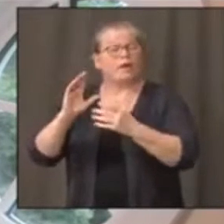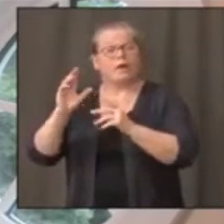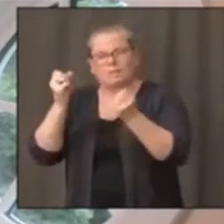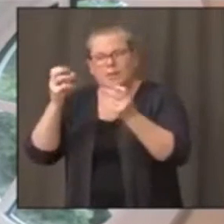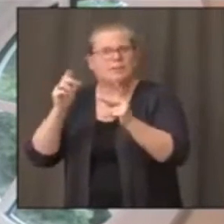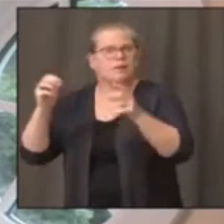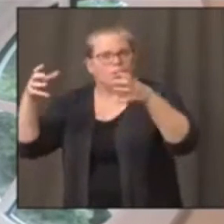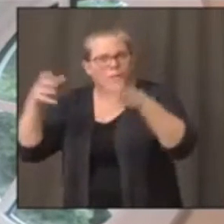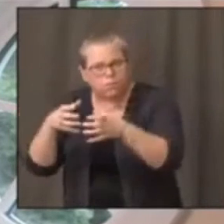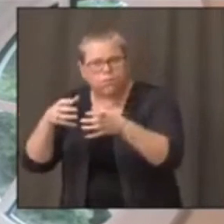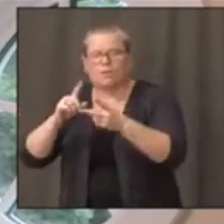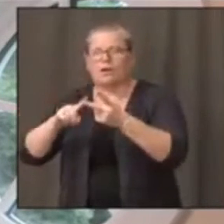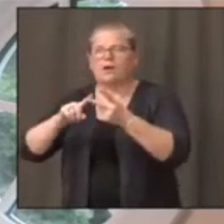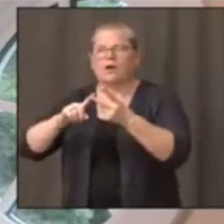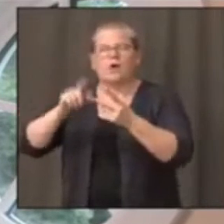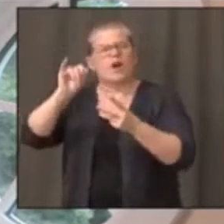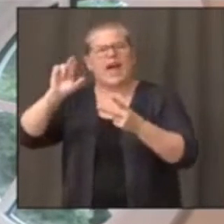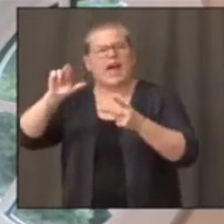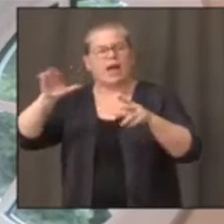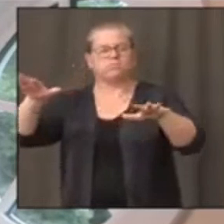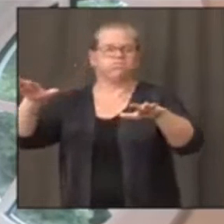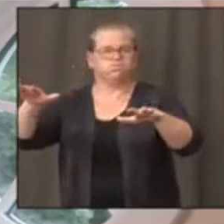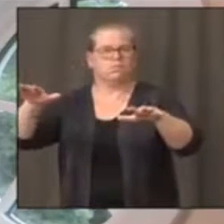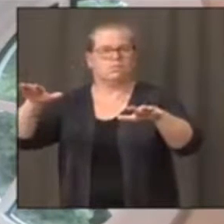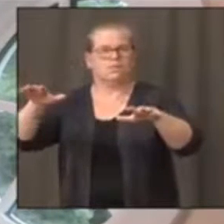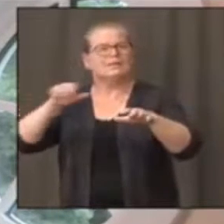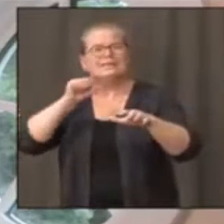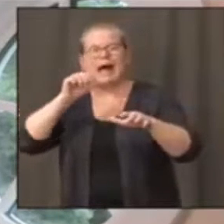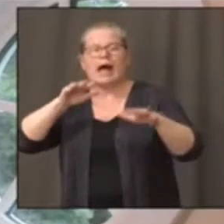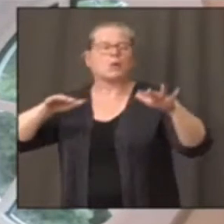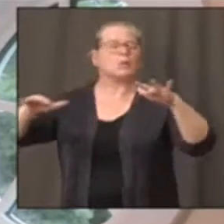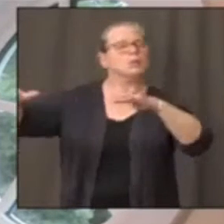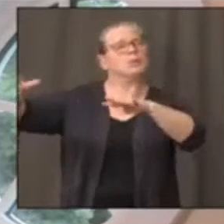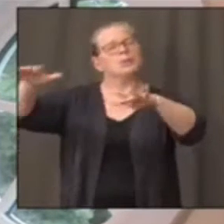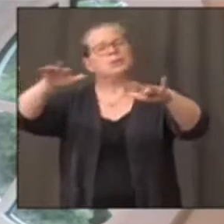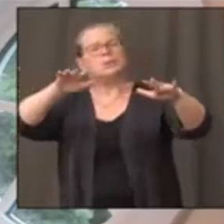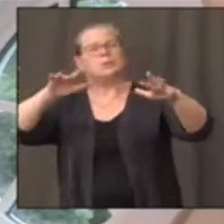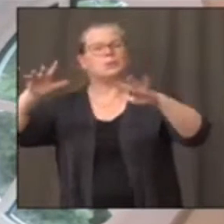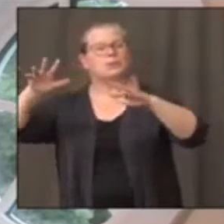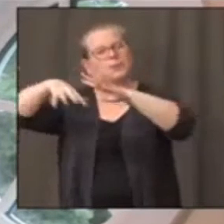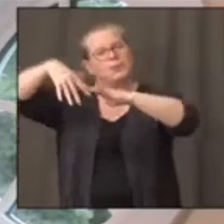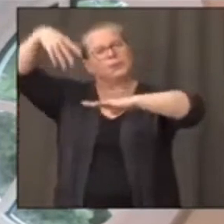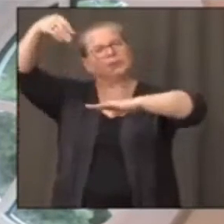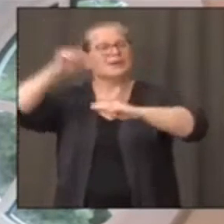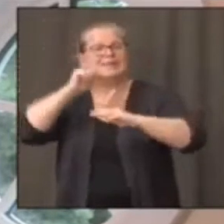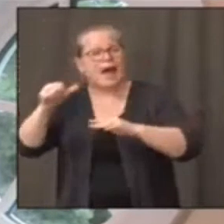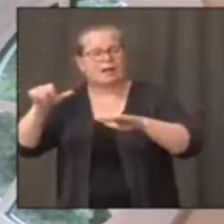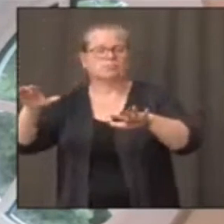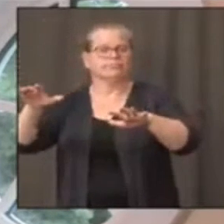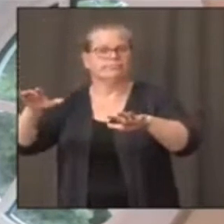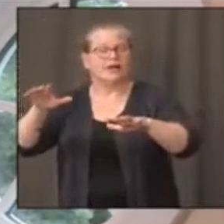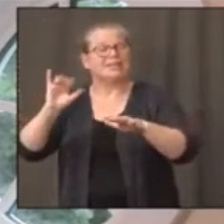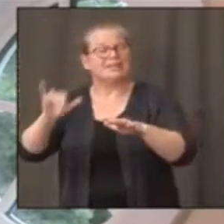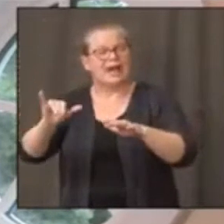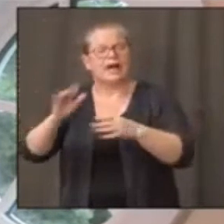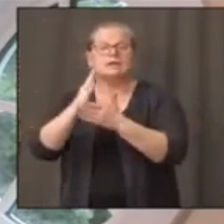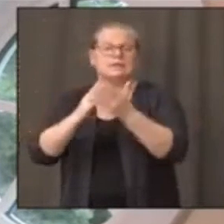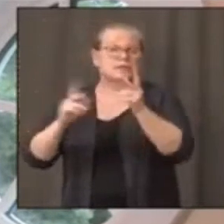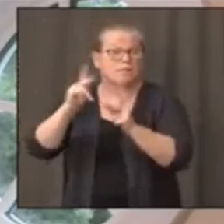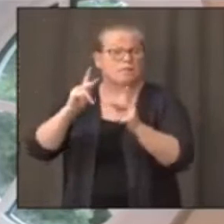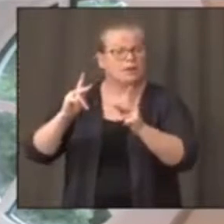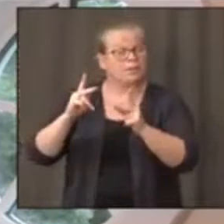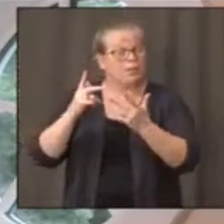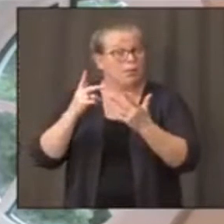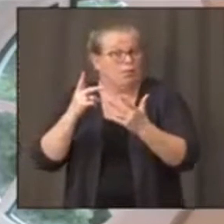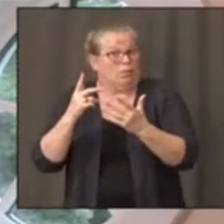air circulation, or you have air circulation that's sort of optimized for spread. And some people are speculating that maybe air conditioning units